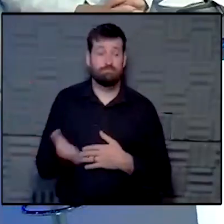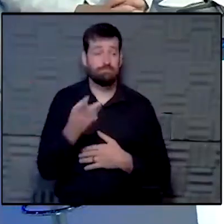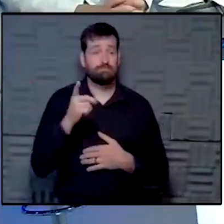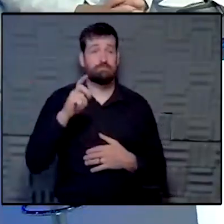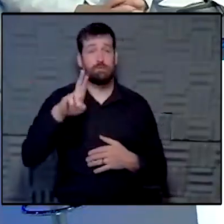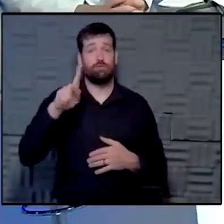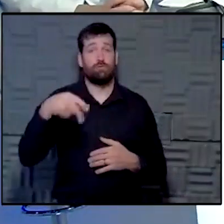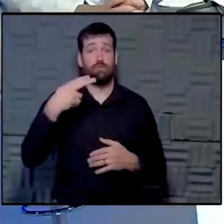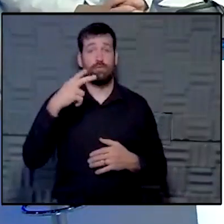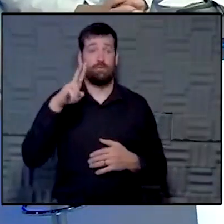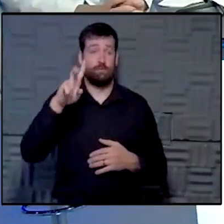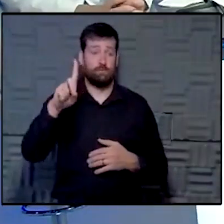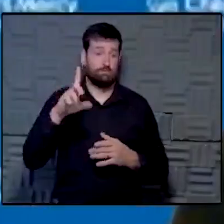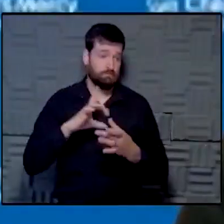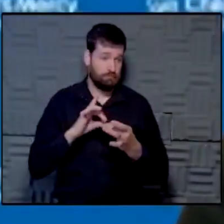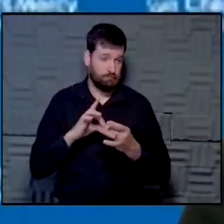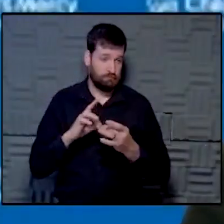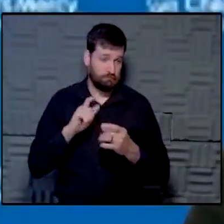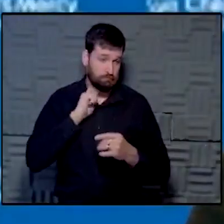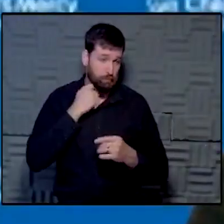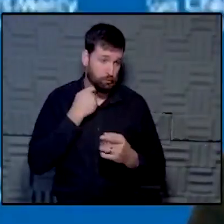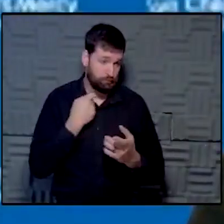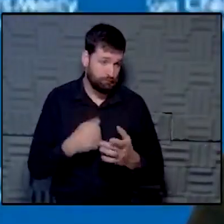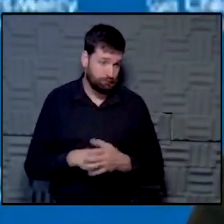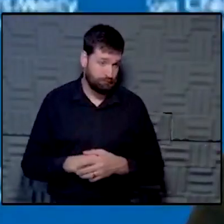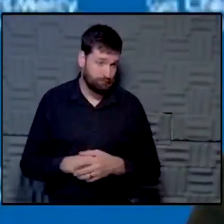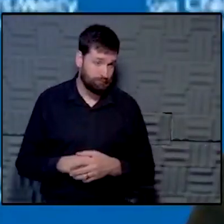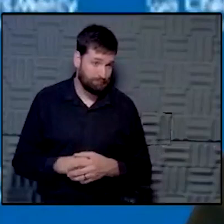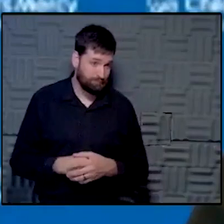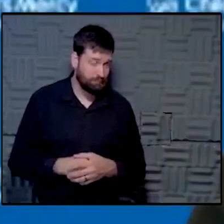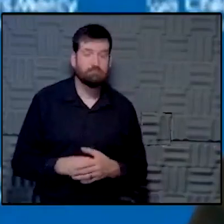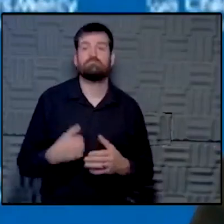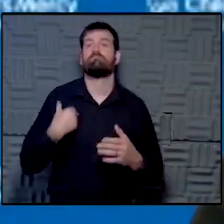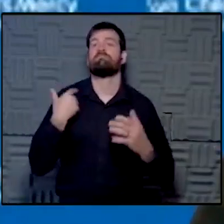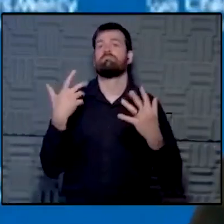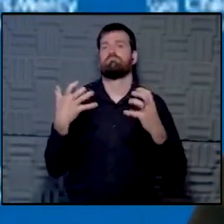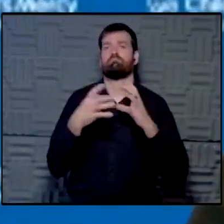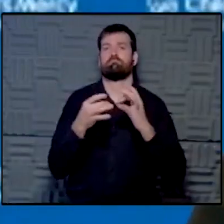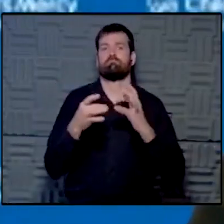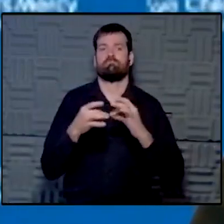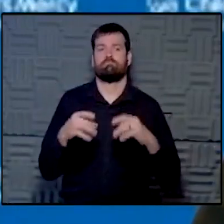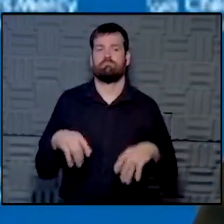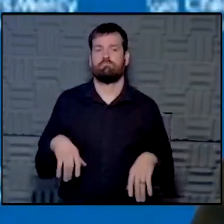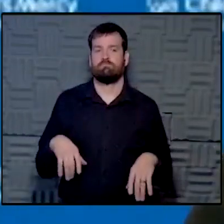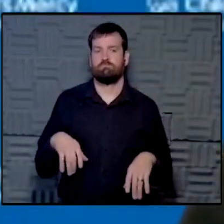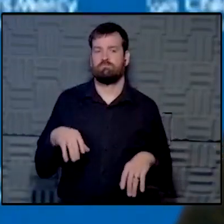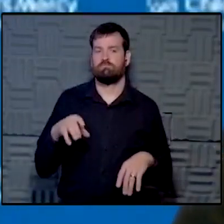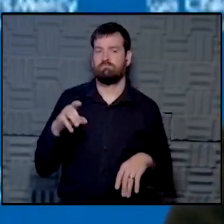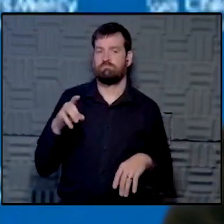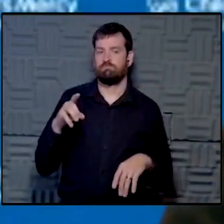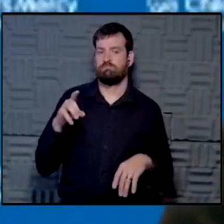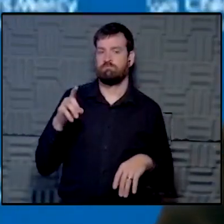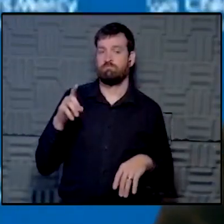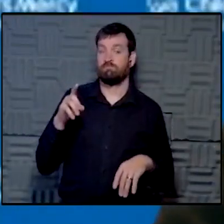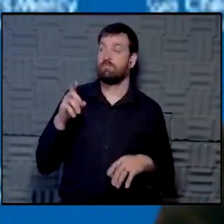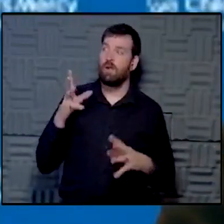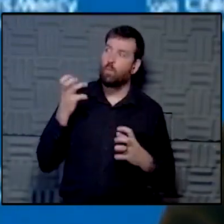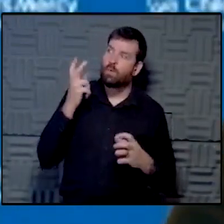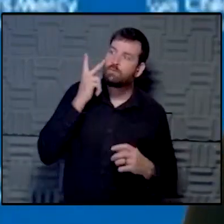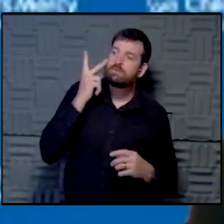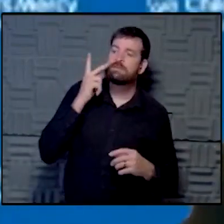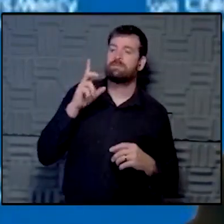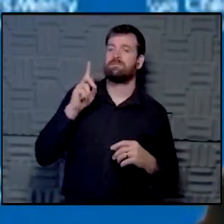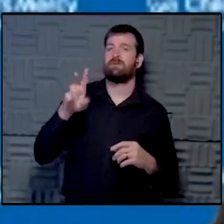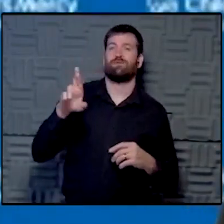Dr. Pahud, I hear you're trying to say something. Go ahead. You're on mute there for a second. I was just going to see it's going to be Dr. Castro's over-the-counter magical pill. Yeah, I